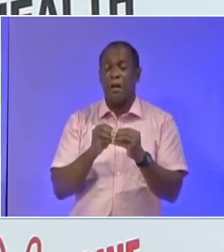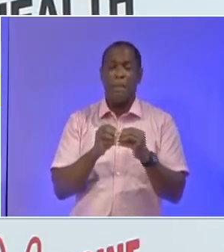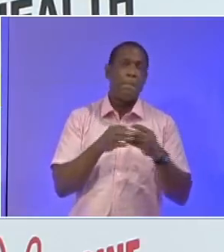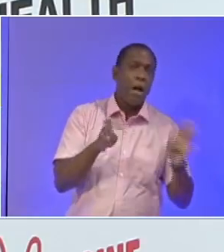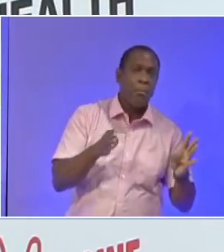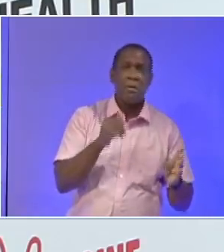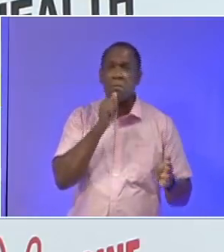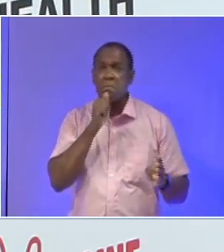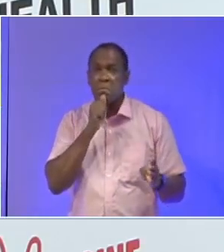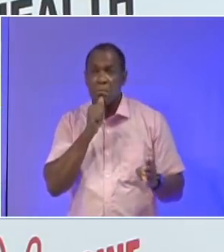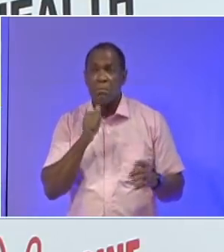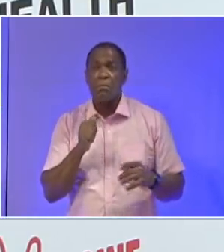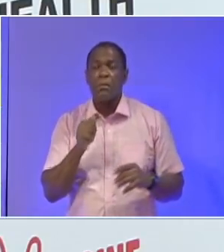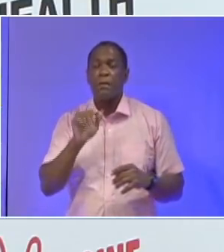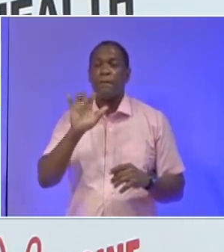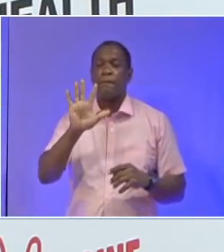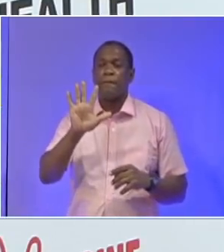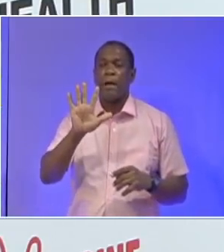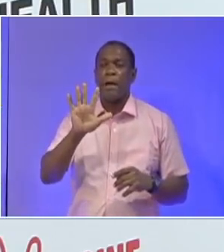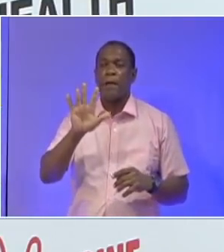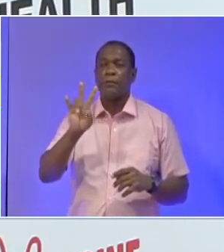are